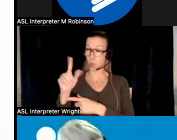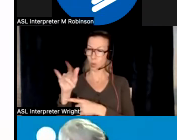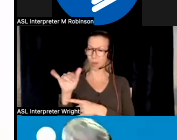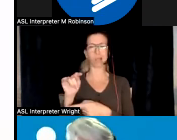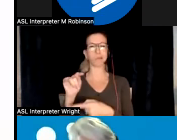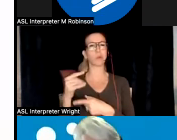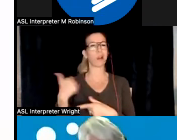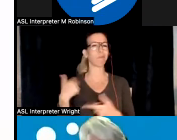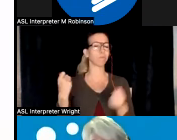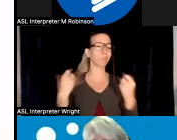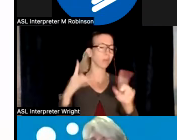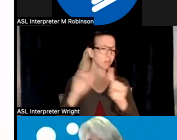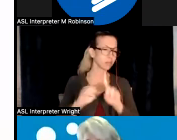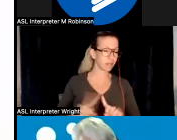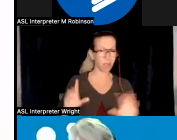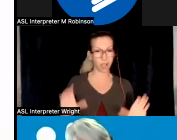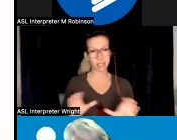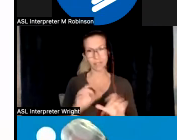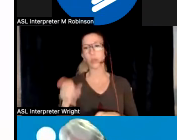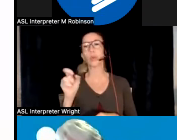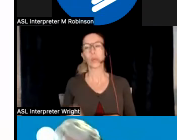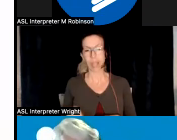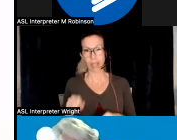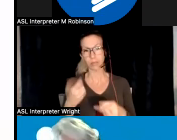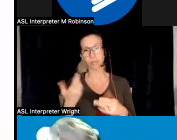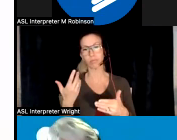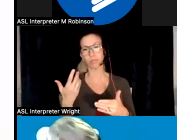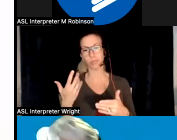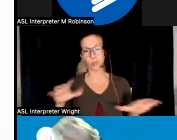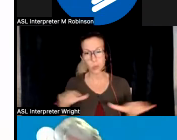different activities that you can undertake with your teams in your local